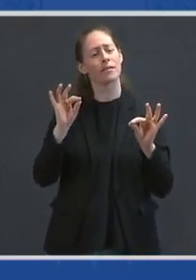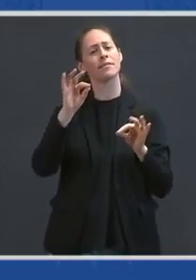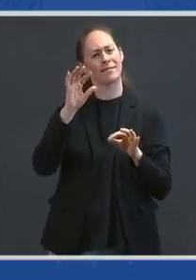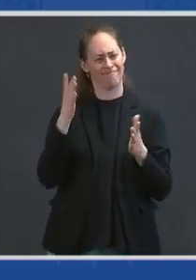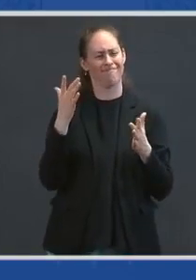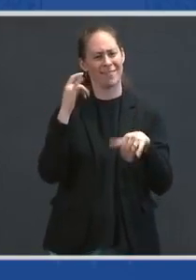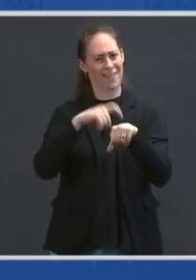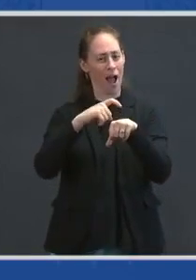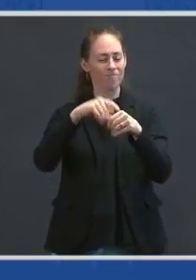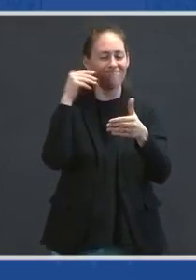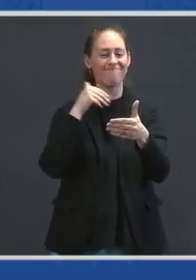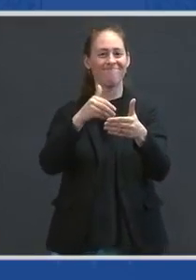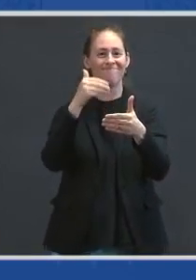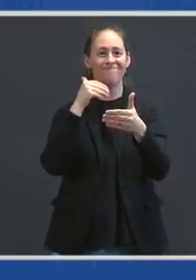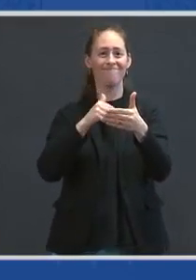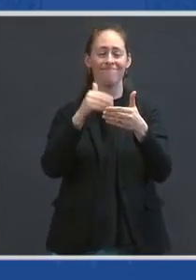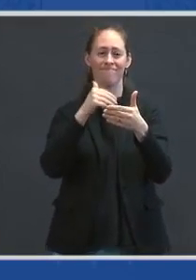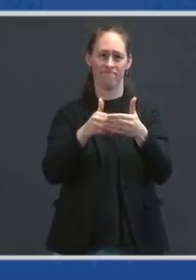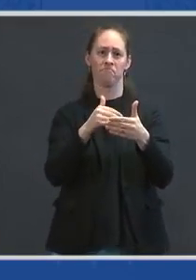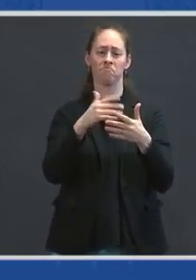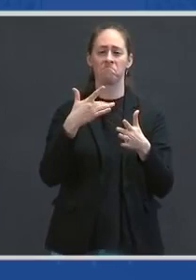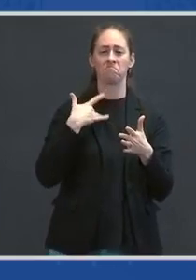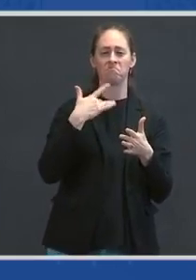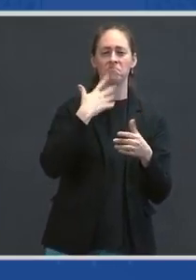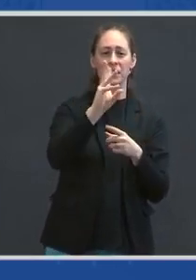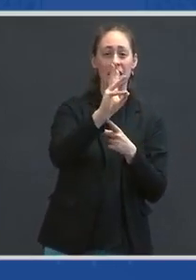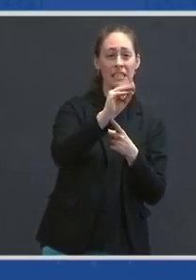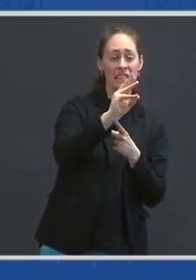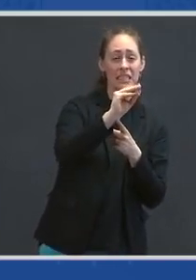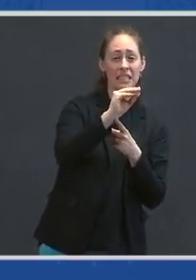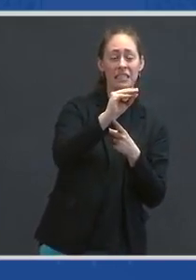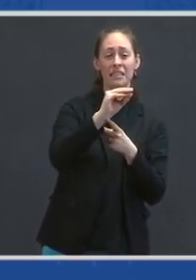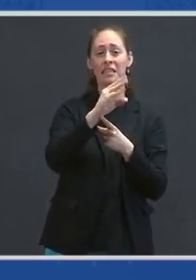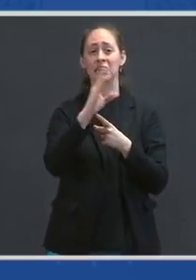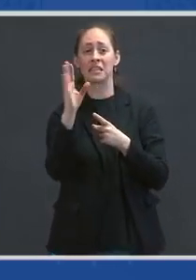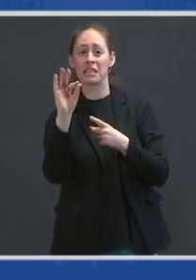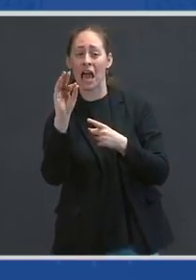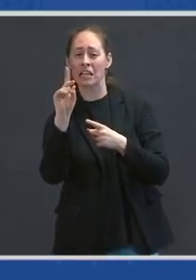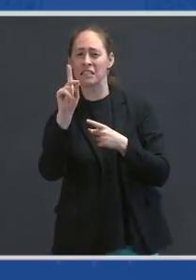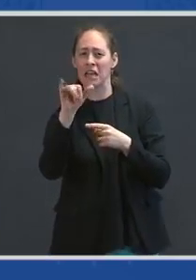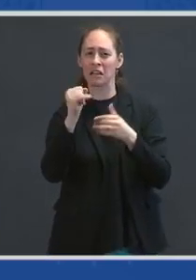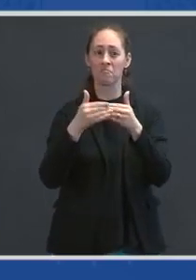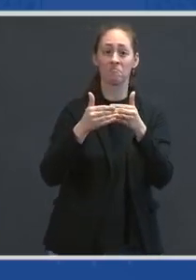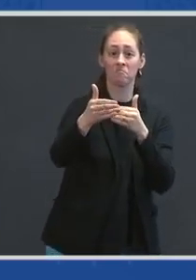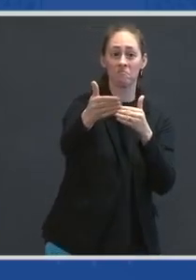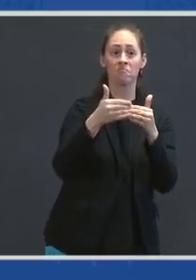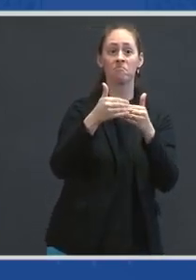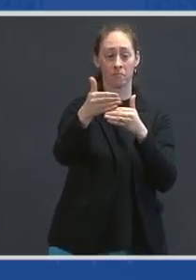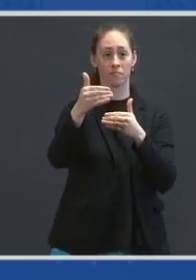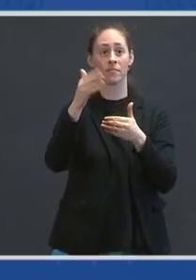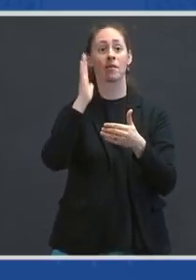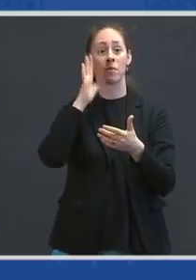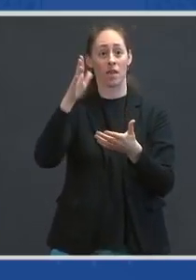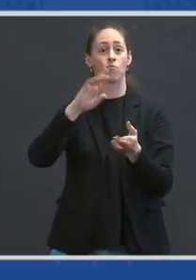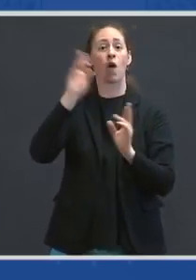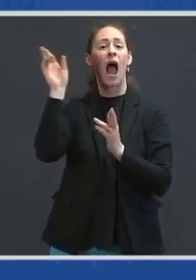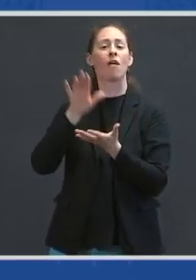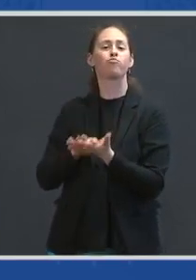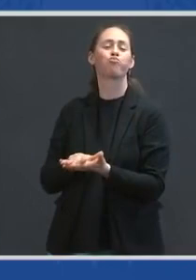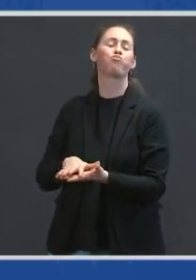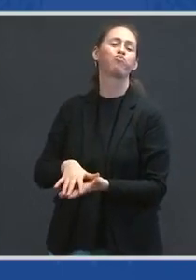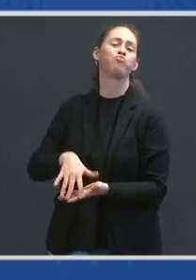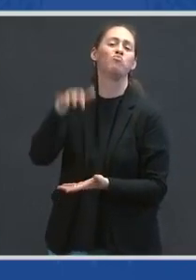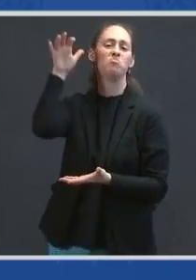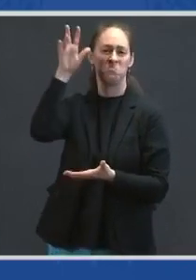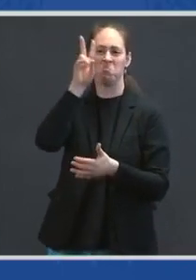90 days, when the supply is adequate, but not enough people can access the shots or don't want